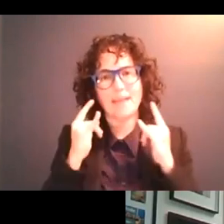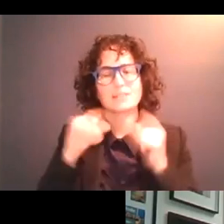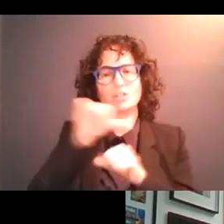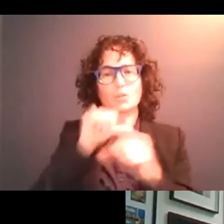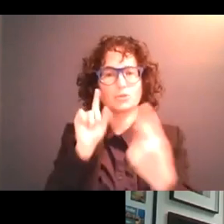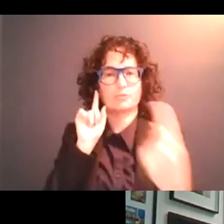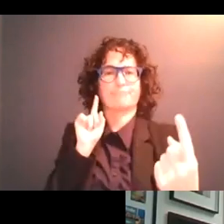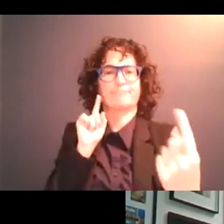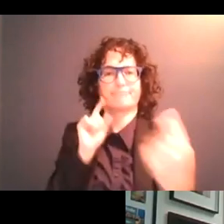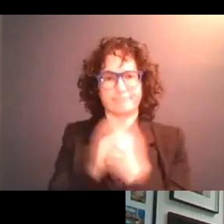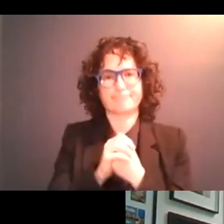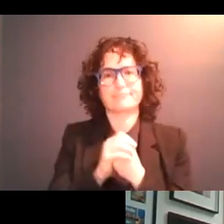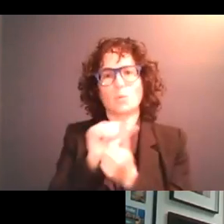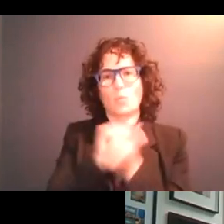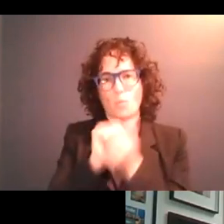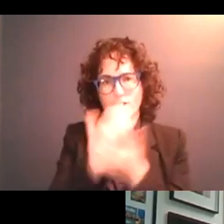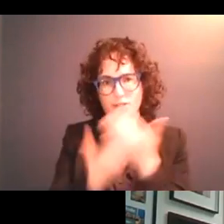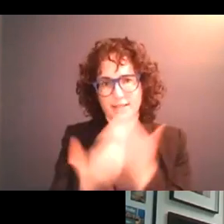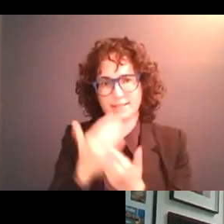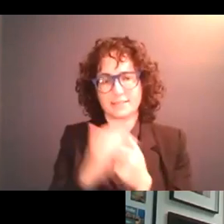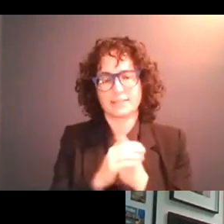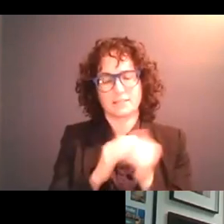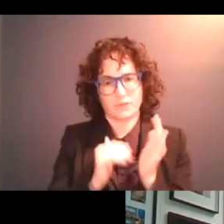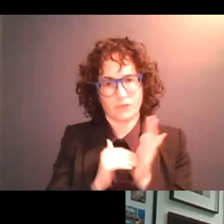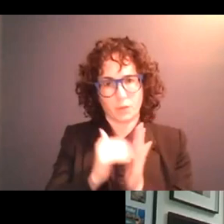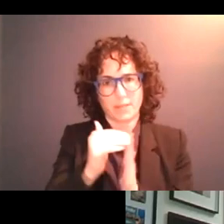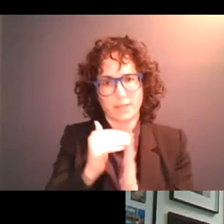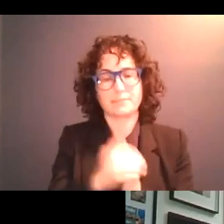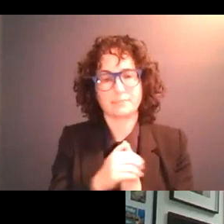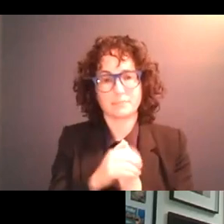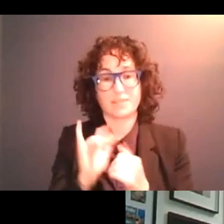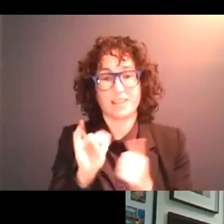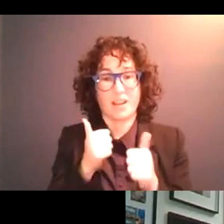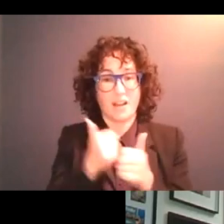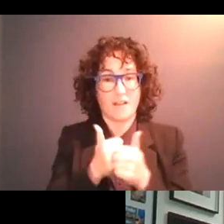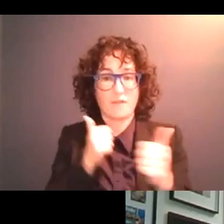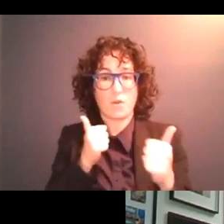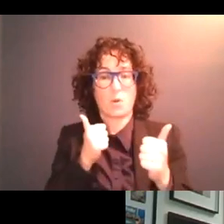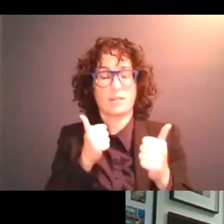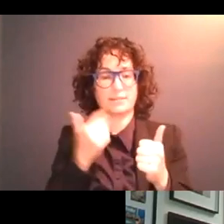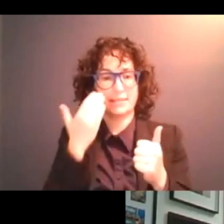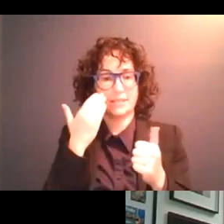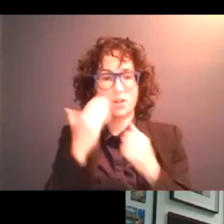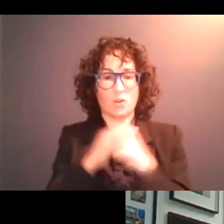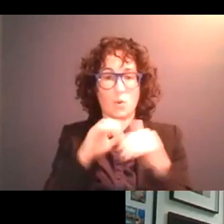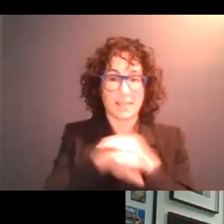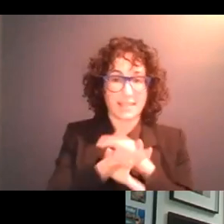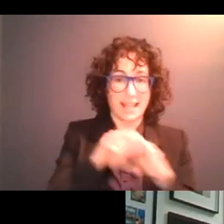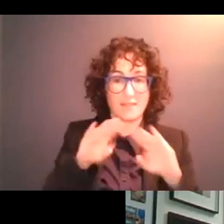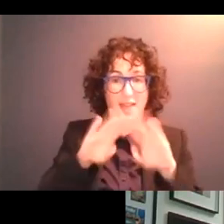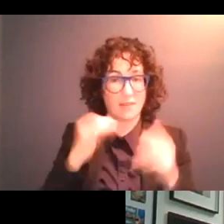distancing, washing your hands frequently, and avoid going into and out of houses that are not your